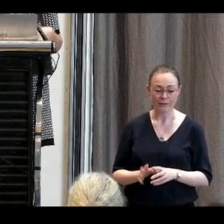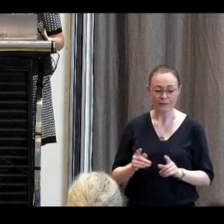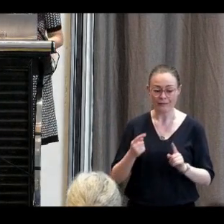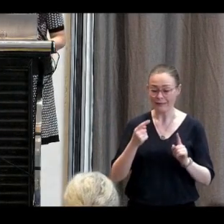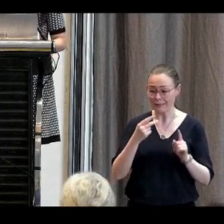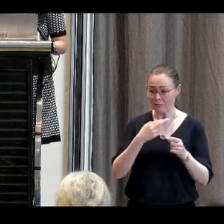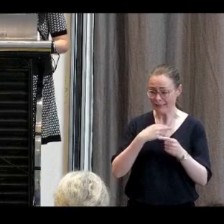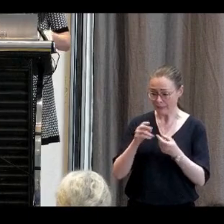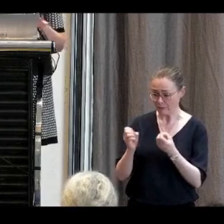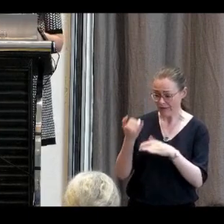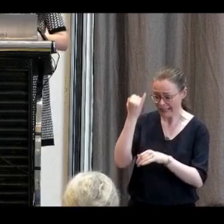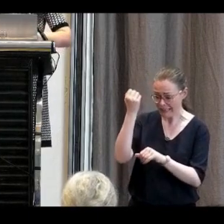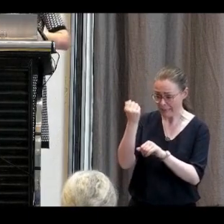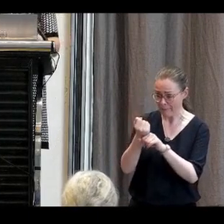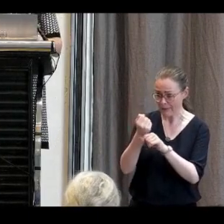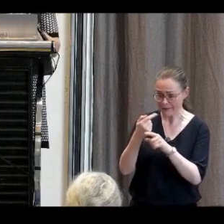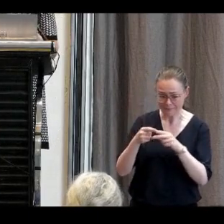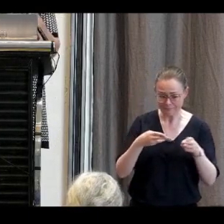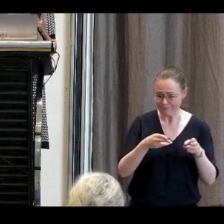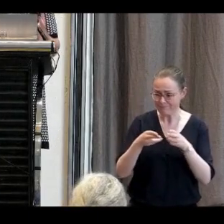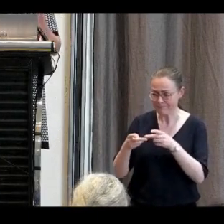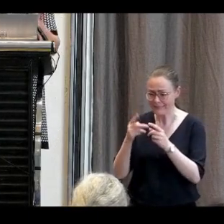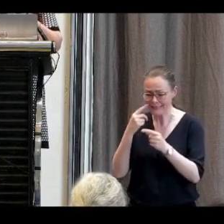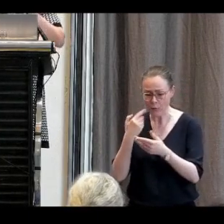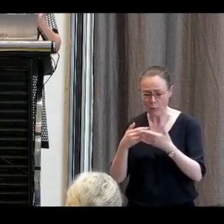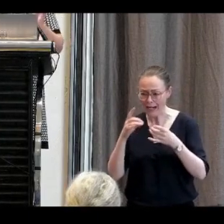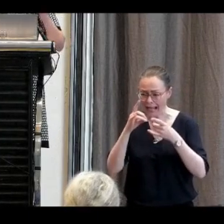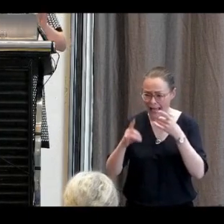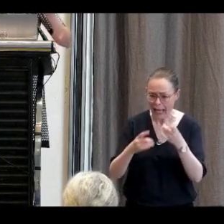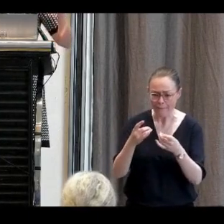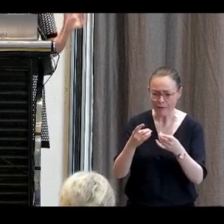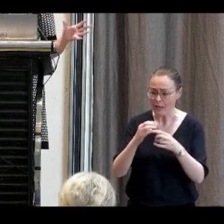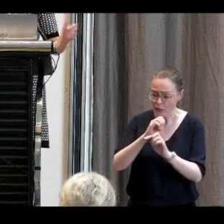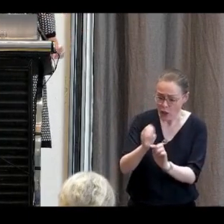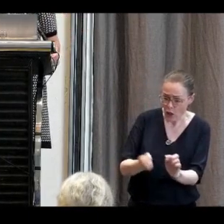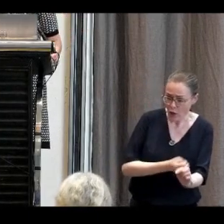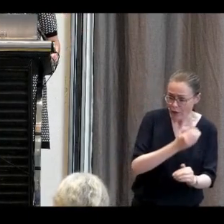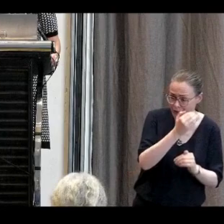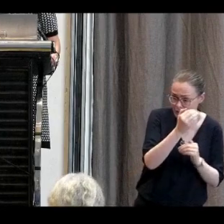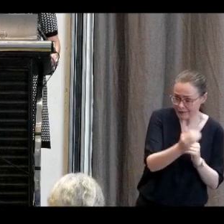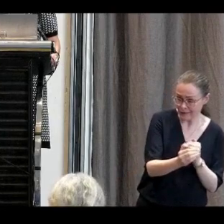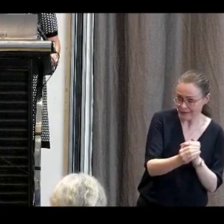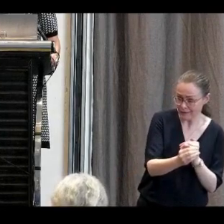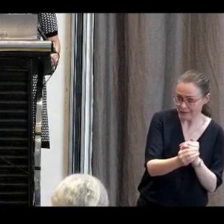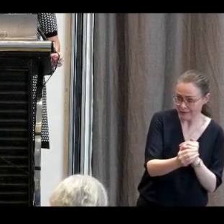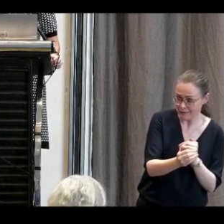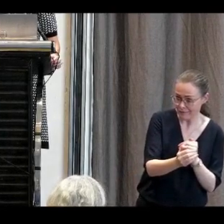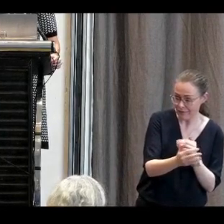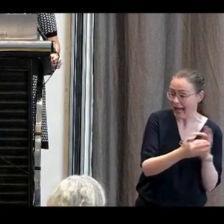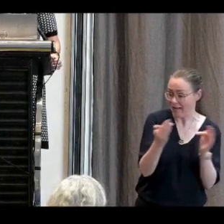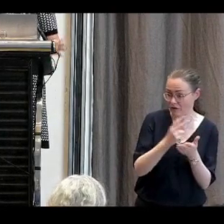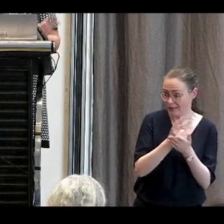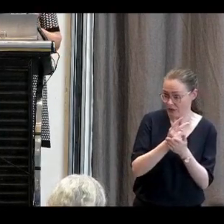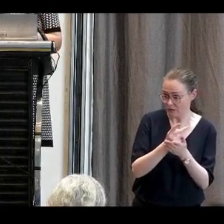us an indication of mechanism of what could be happening at very early stages after a